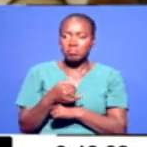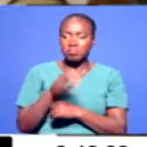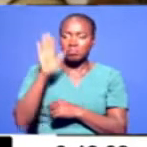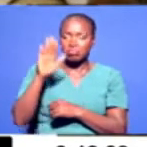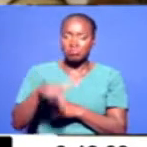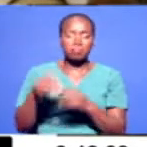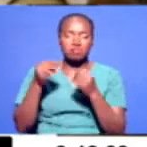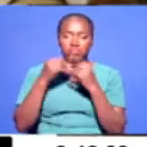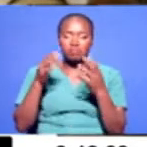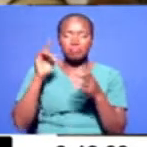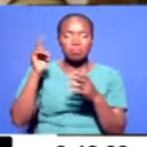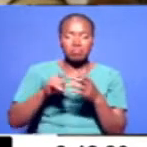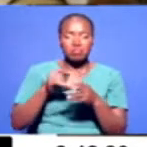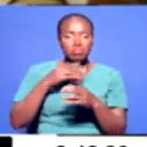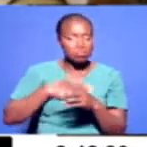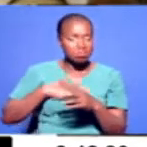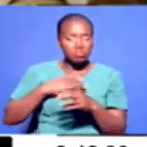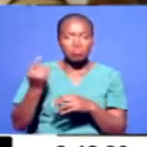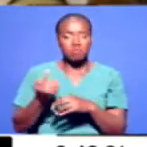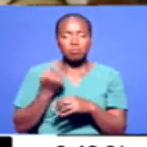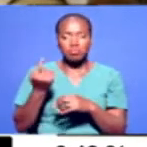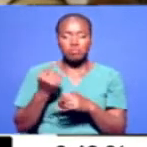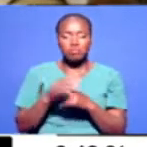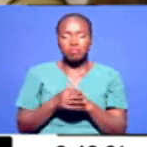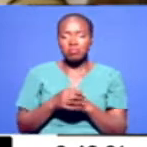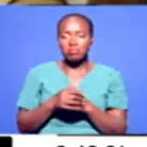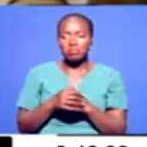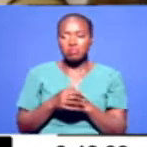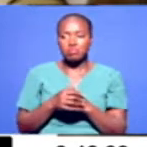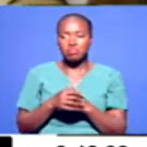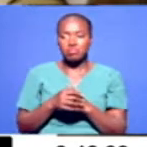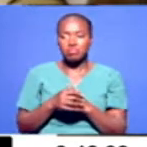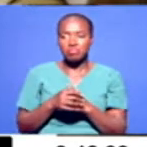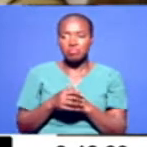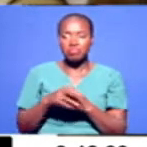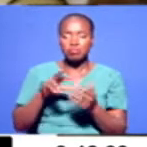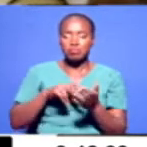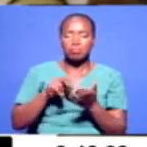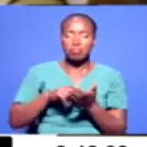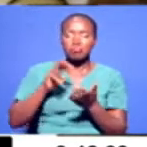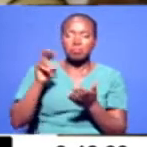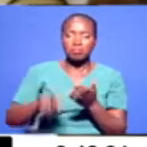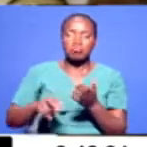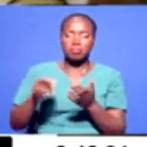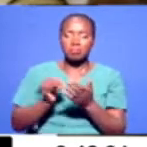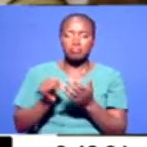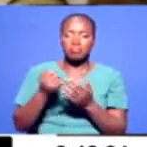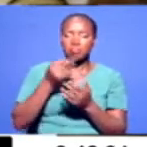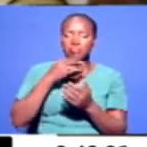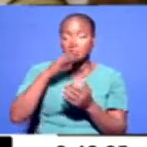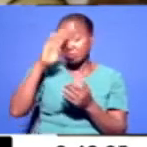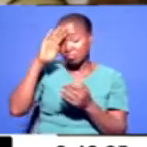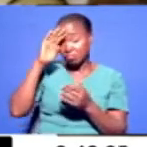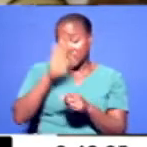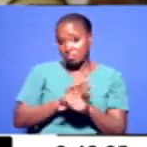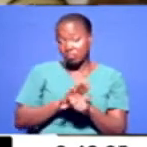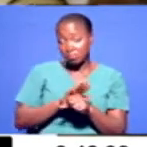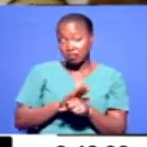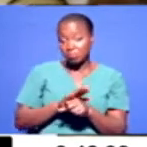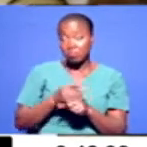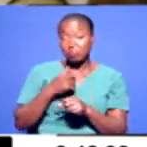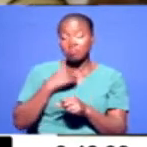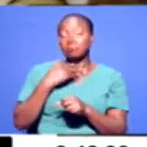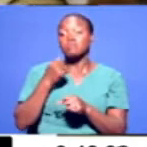do sciences only. So that made me drop out of art, and I was quite disappointed because that's what I wanted to